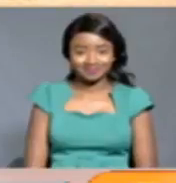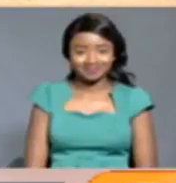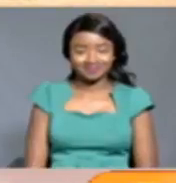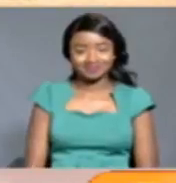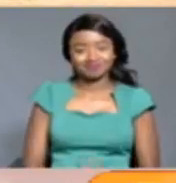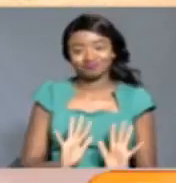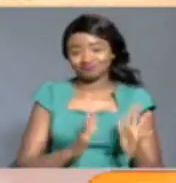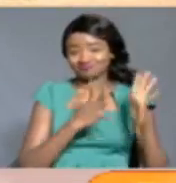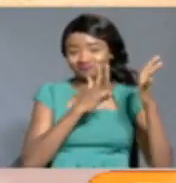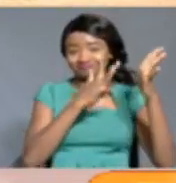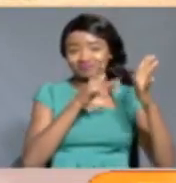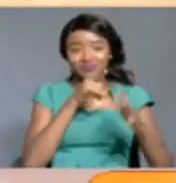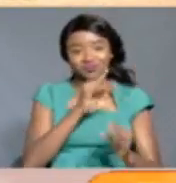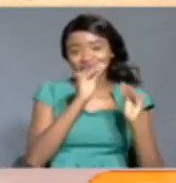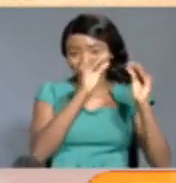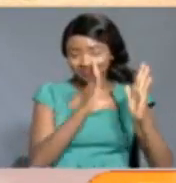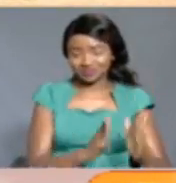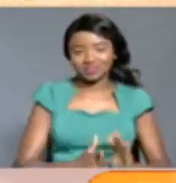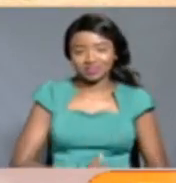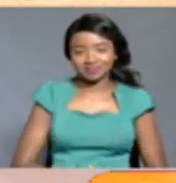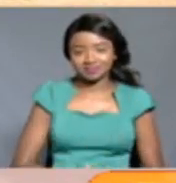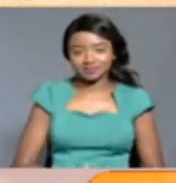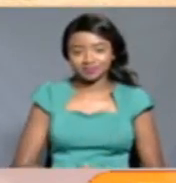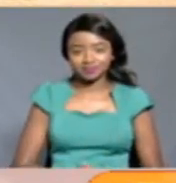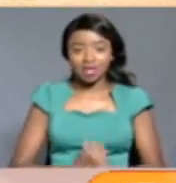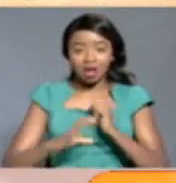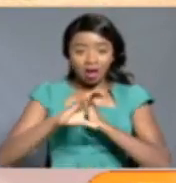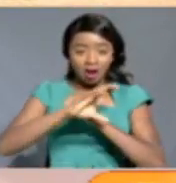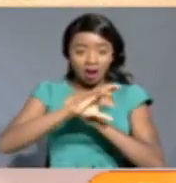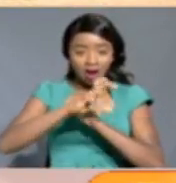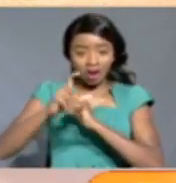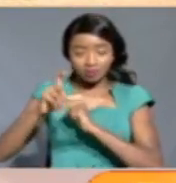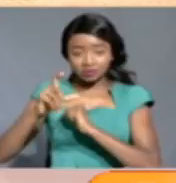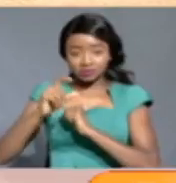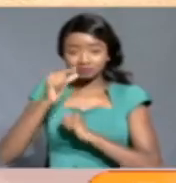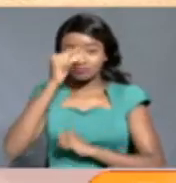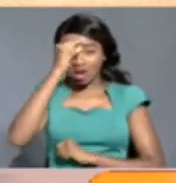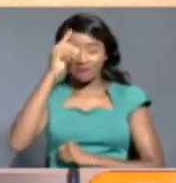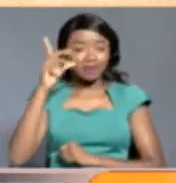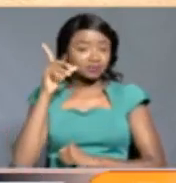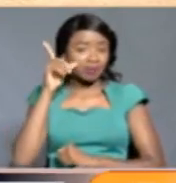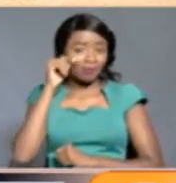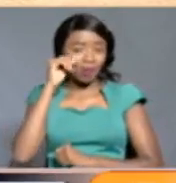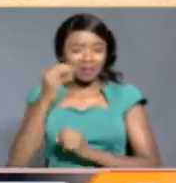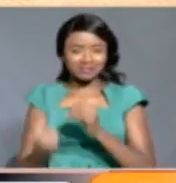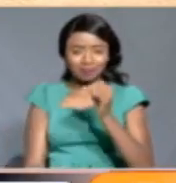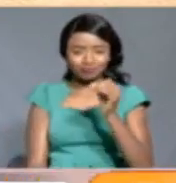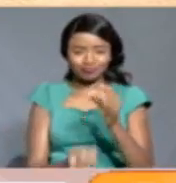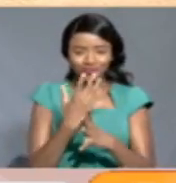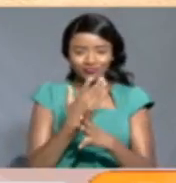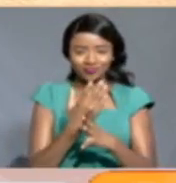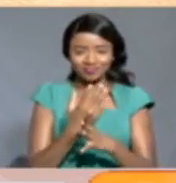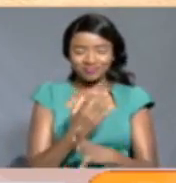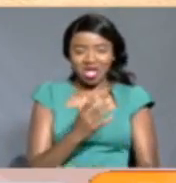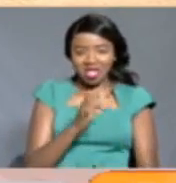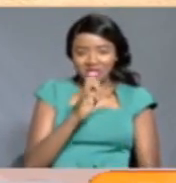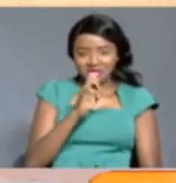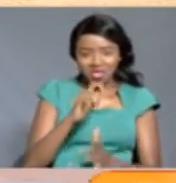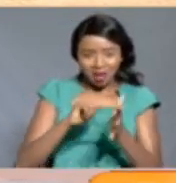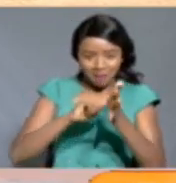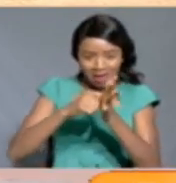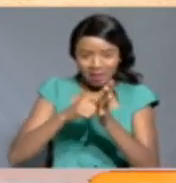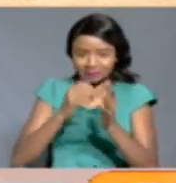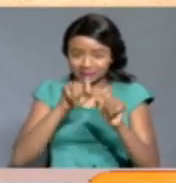Well, congratulations to Peter. Now, the county government of Mombasa has launched an e-parking system through which it